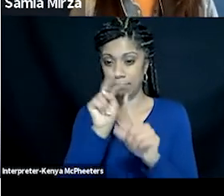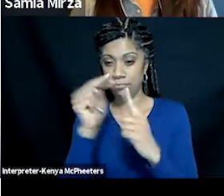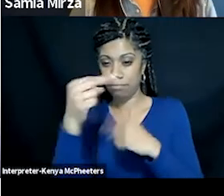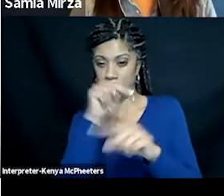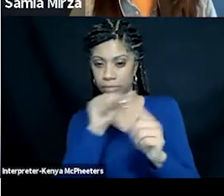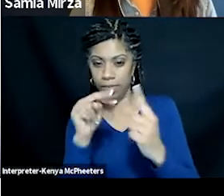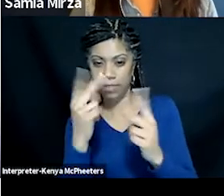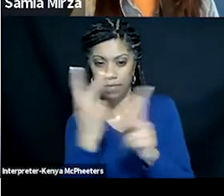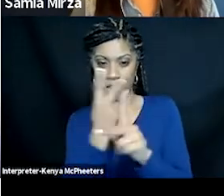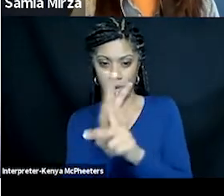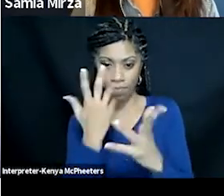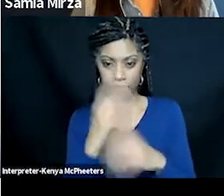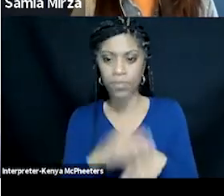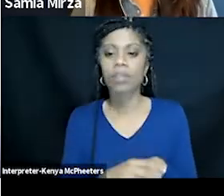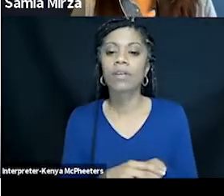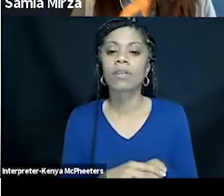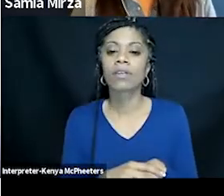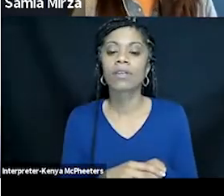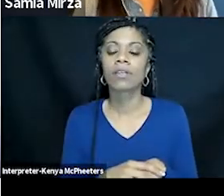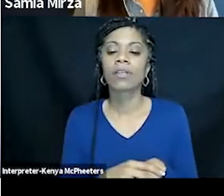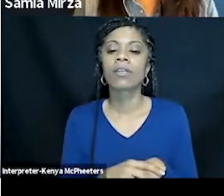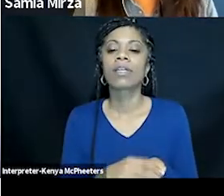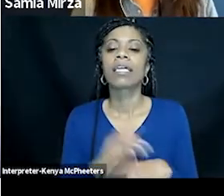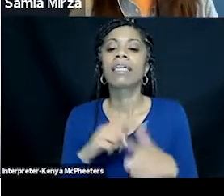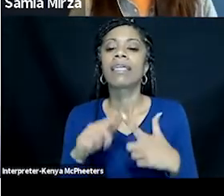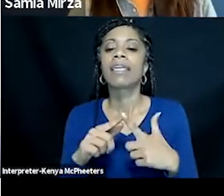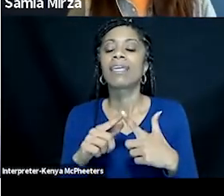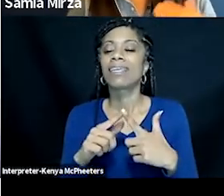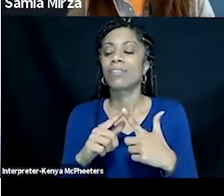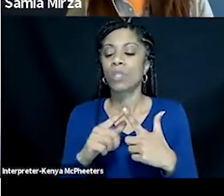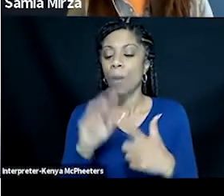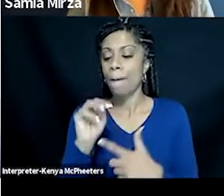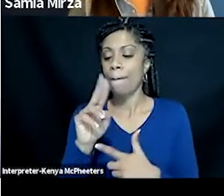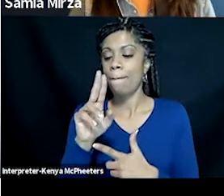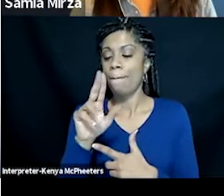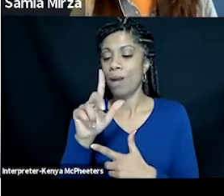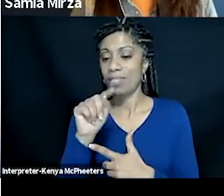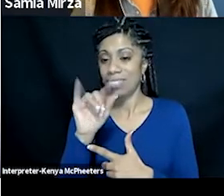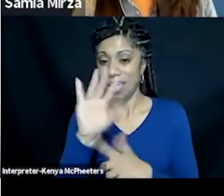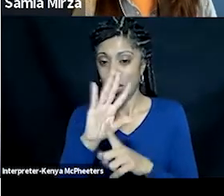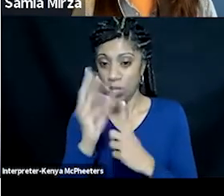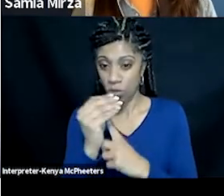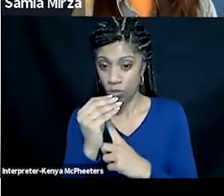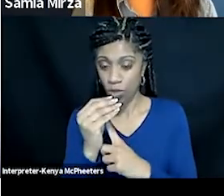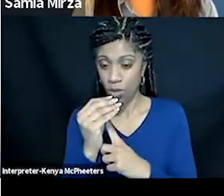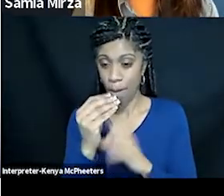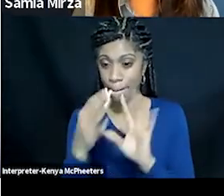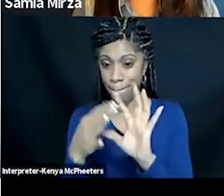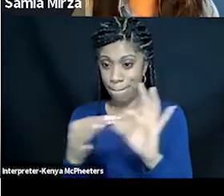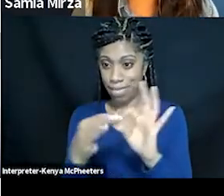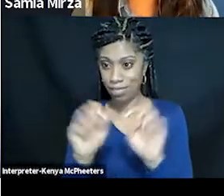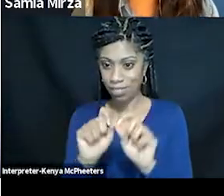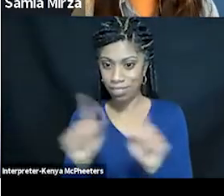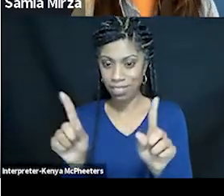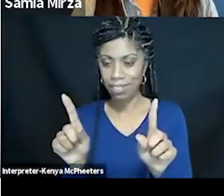that multicultural messaging promotes diversity, but that research also showed that some people don't see themselves reflected